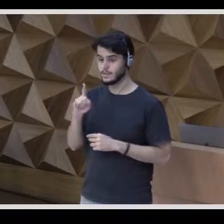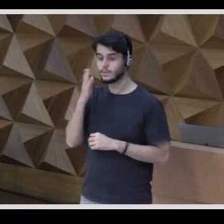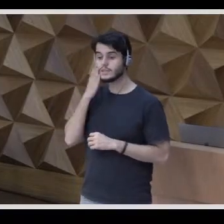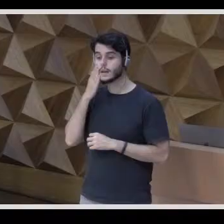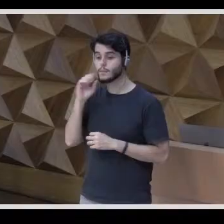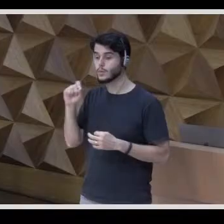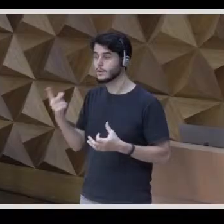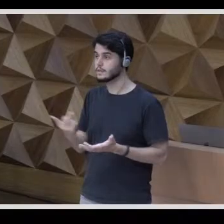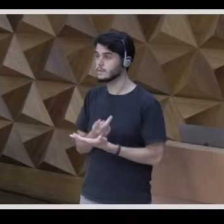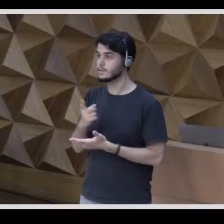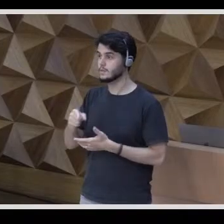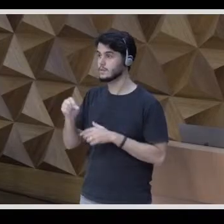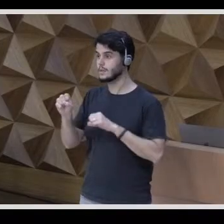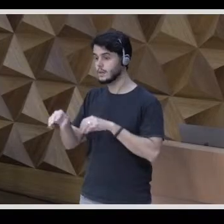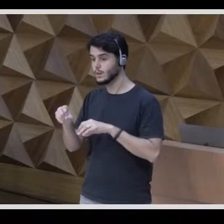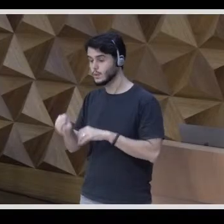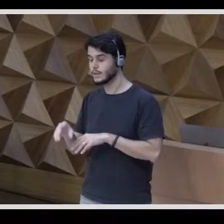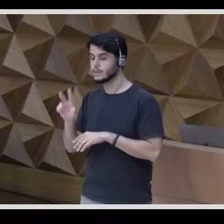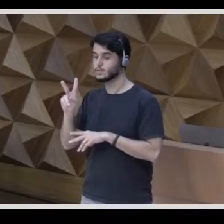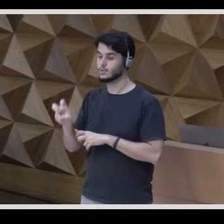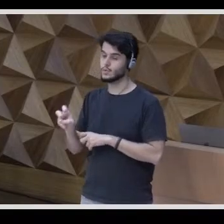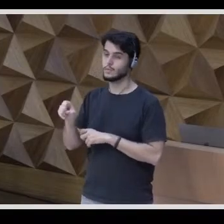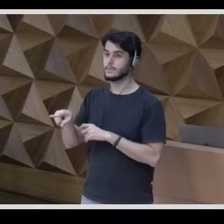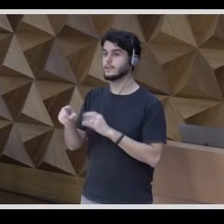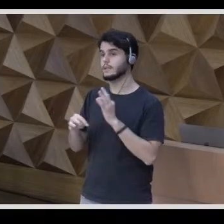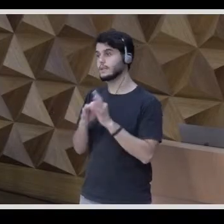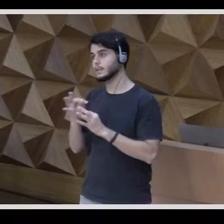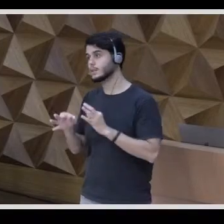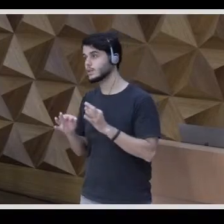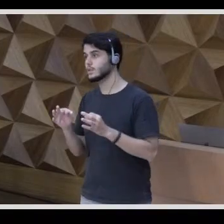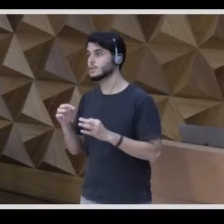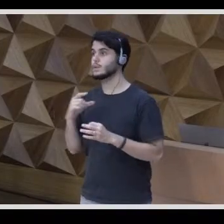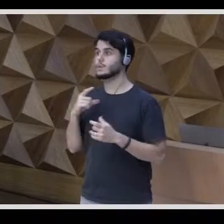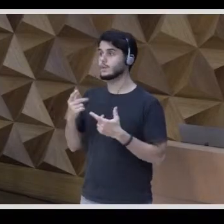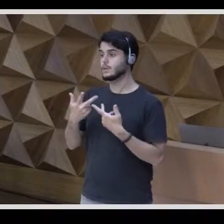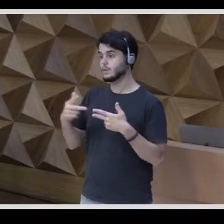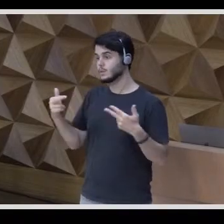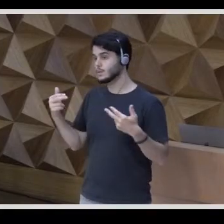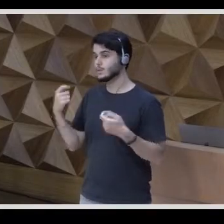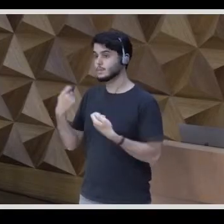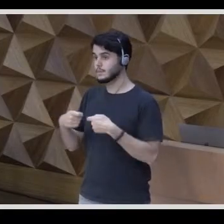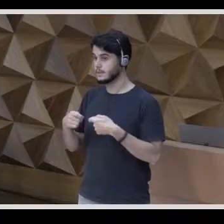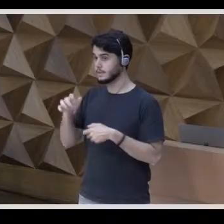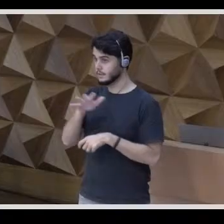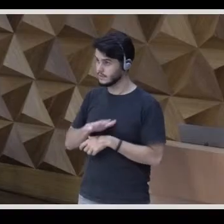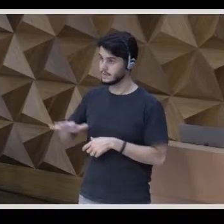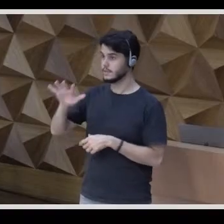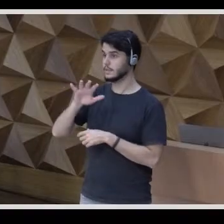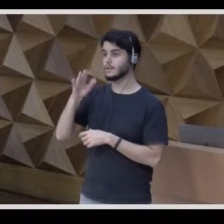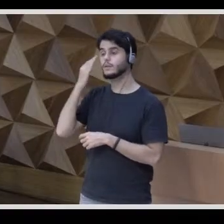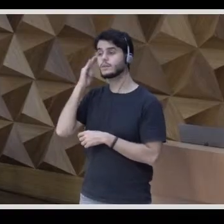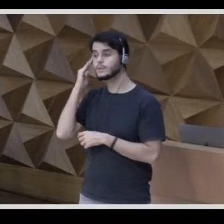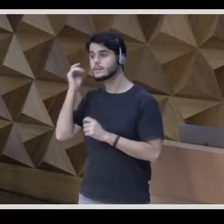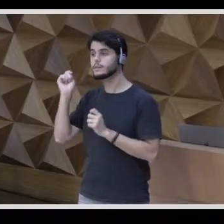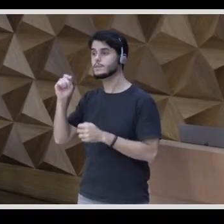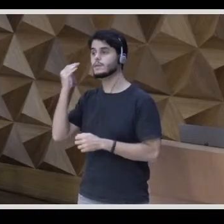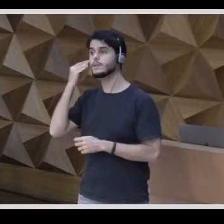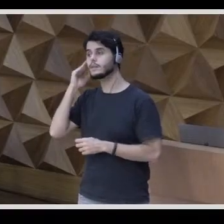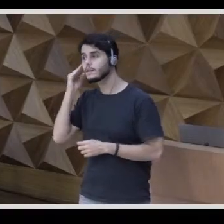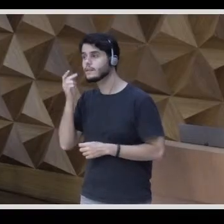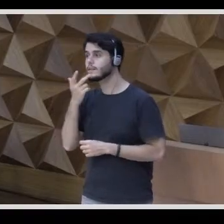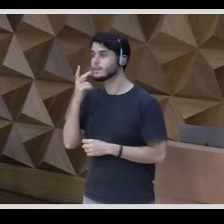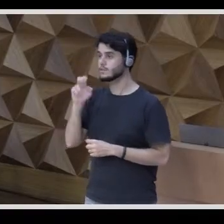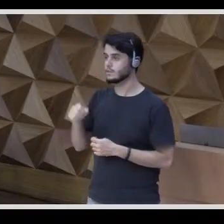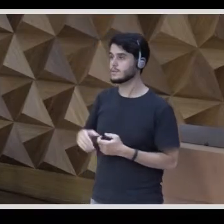we require in the general public to even have this? I think I really like that you had this at the top, suspicion of technology. I think, but I can only